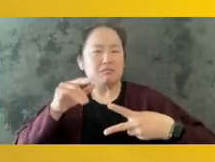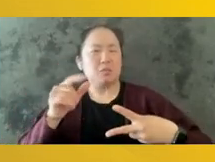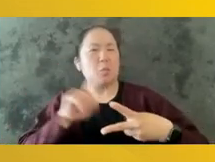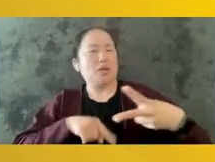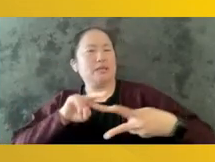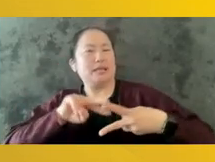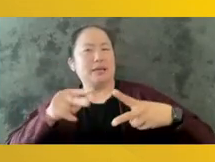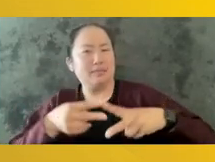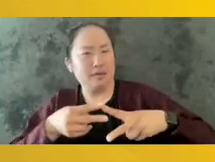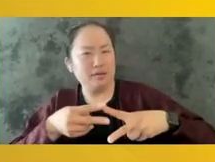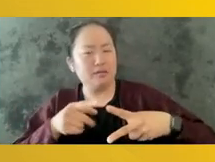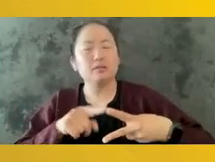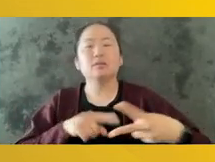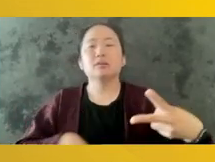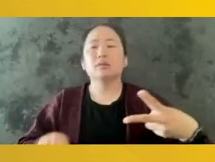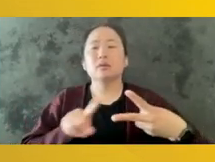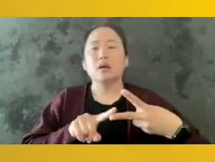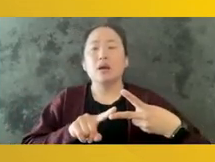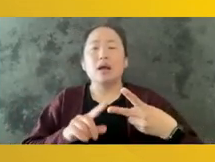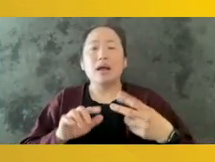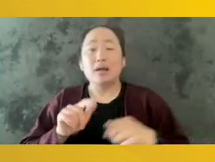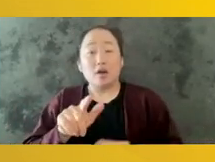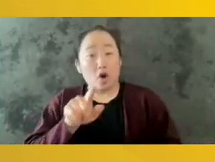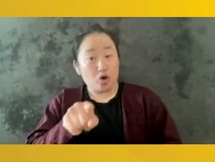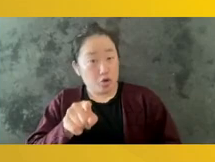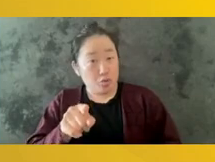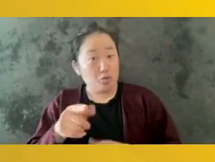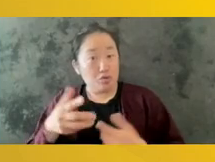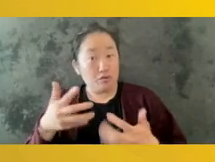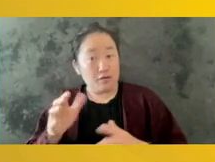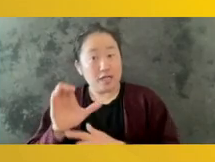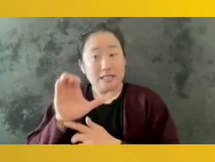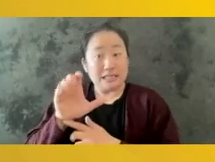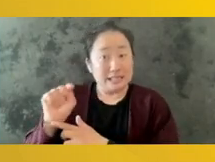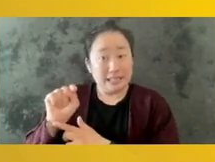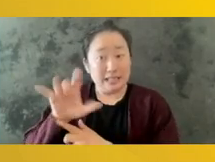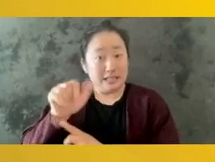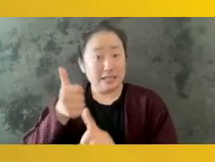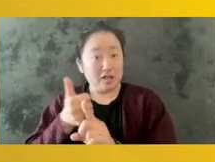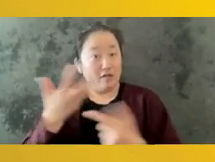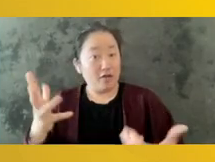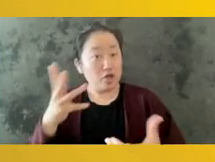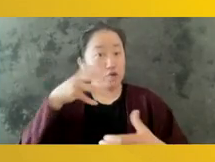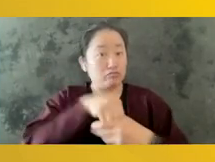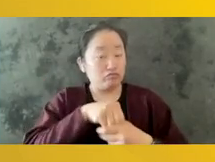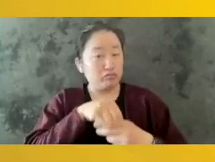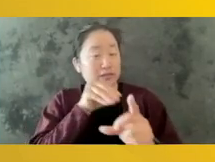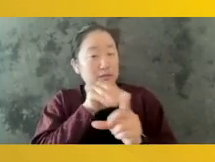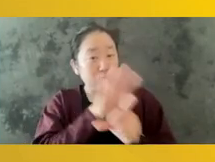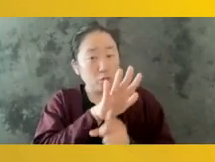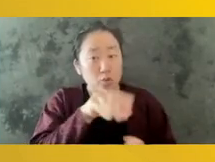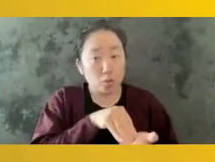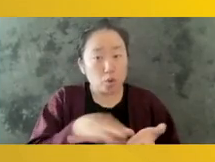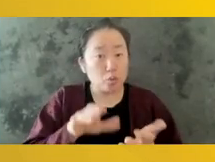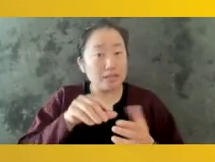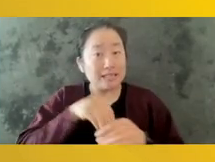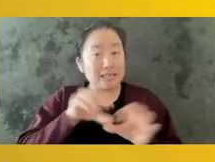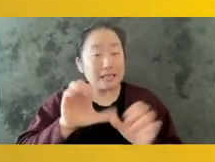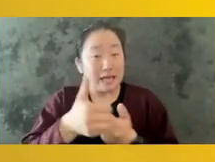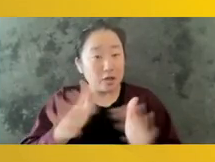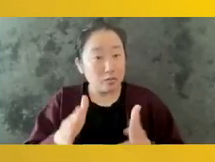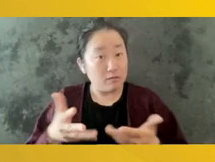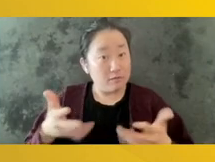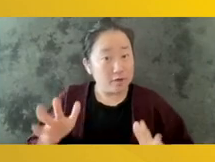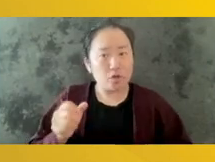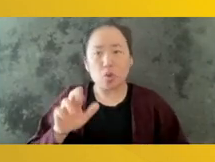your classroom? Melissa, who is another curriculum developer at the Smithsonian Science Education Center, is monitoring